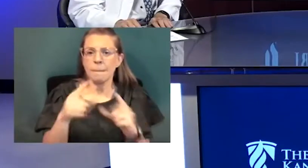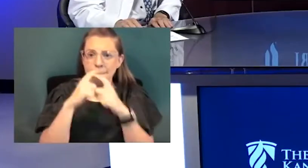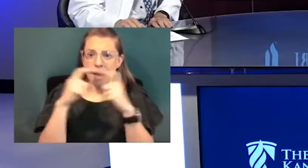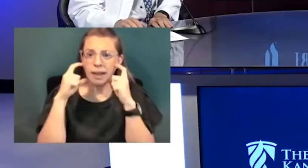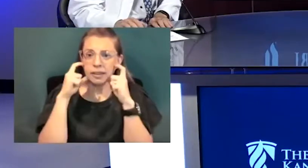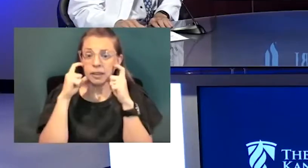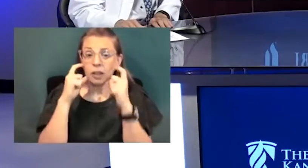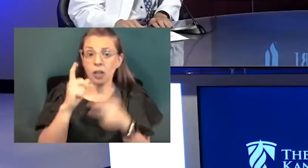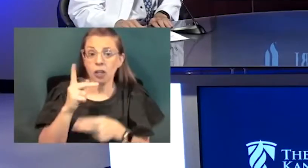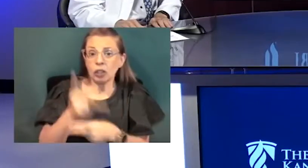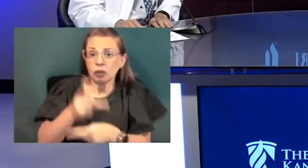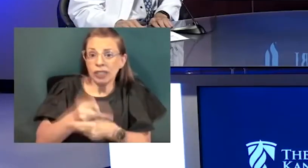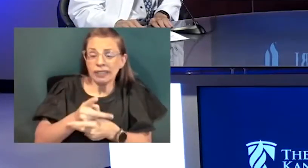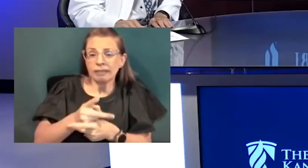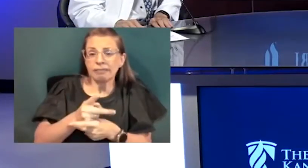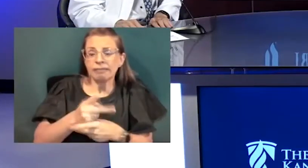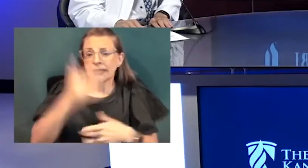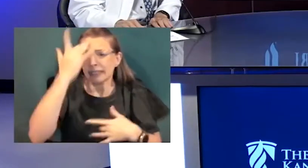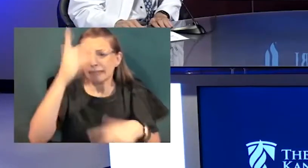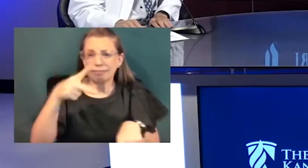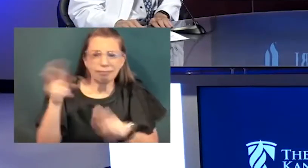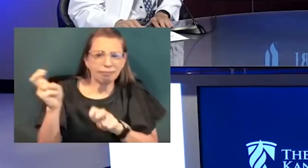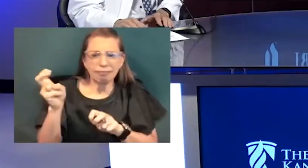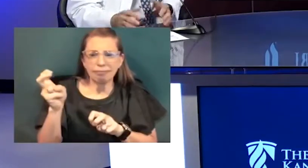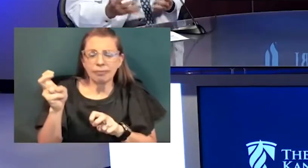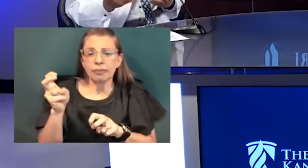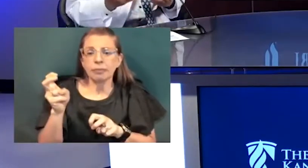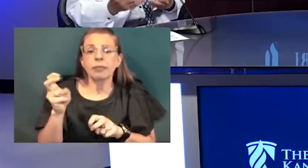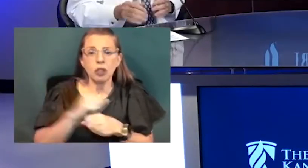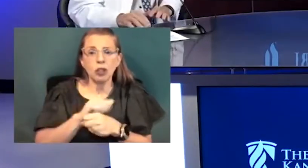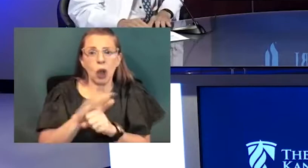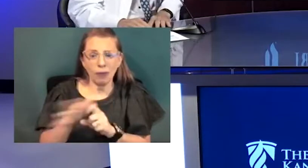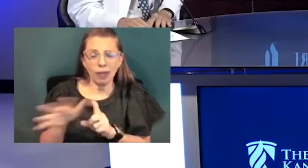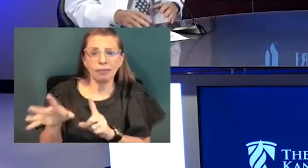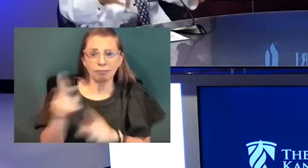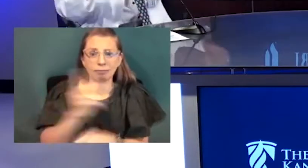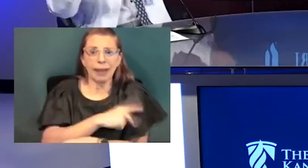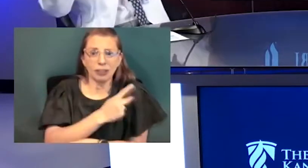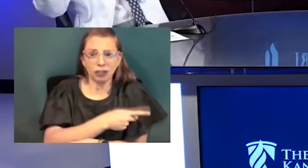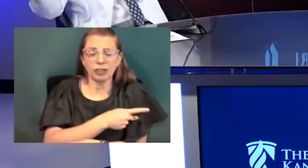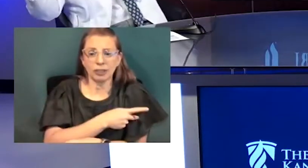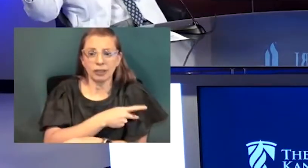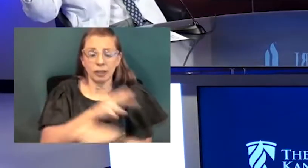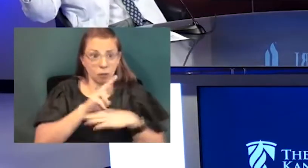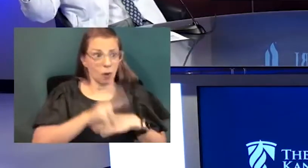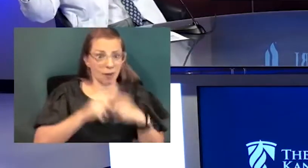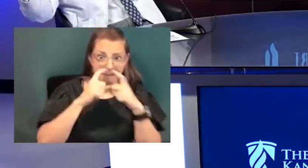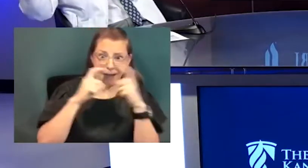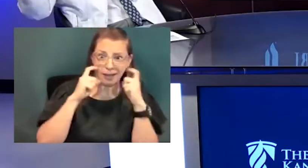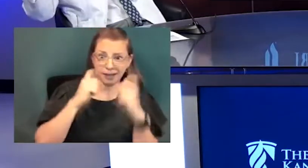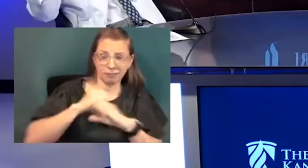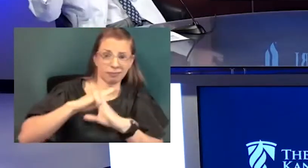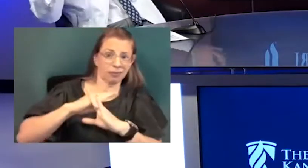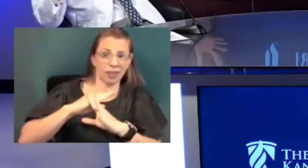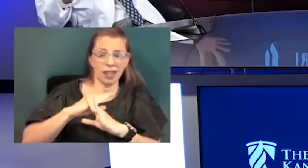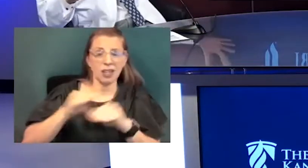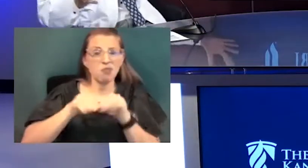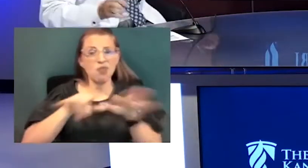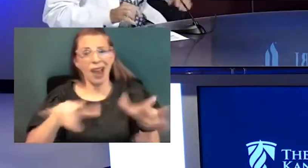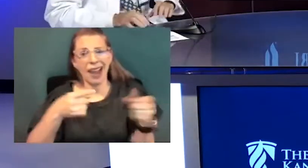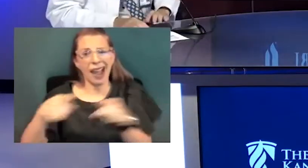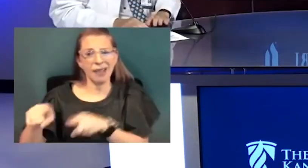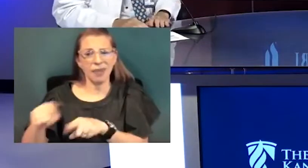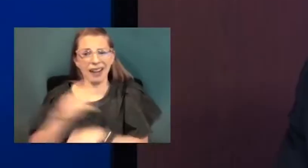All the time. Folks with COVID all the time. But this is a way that you could make sure you stayed healthy. We didn't see the spread in the hospital because we have masks